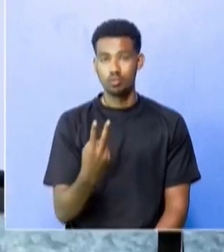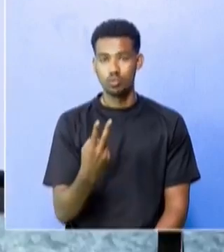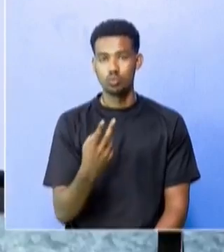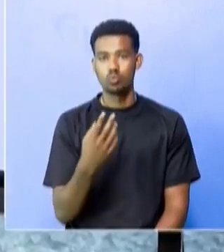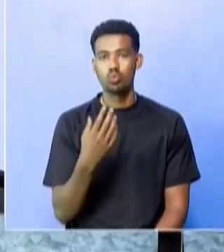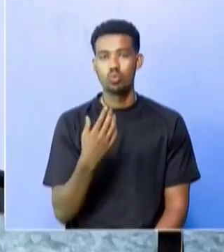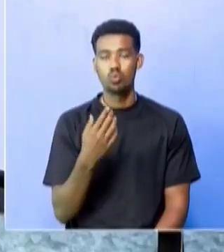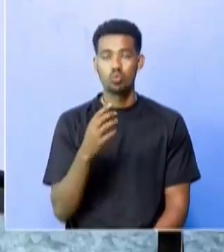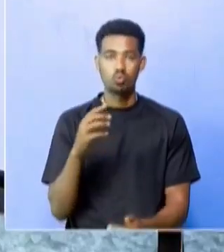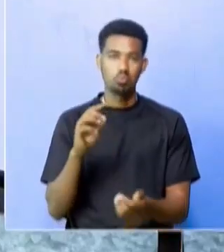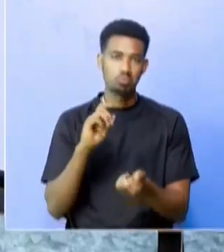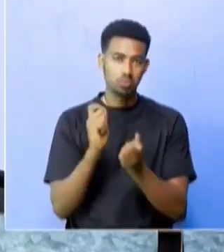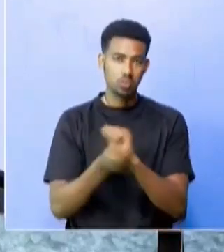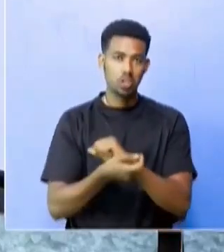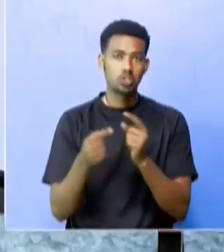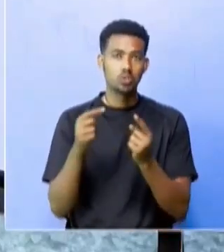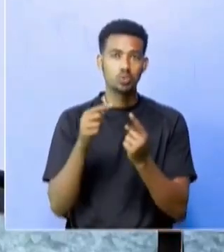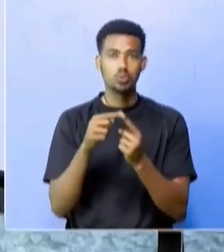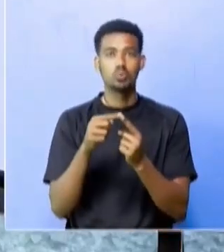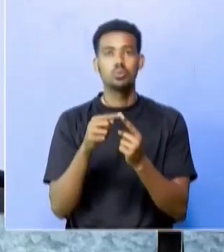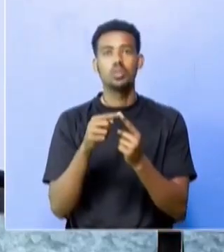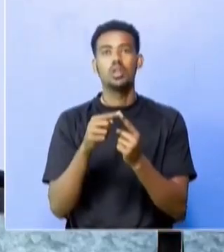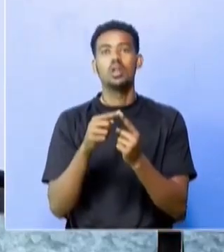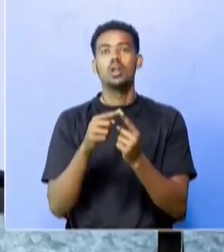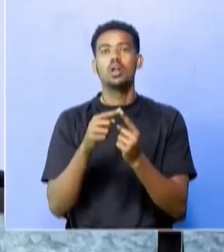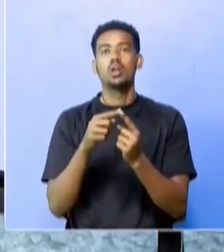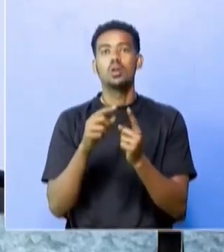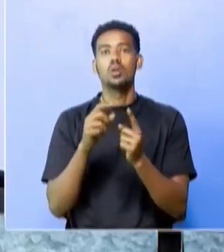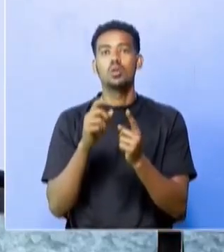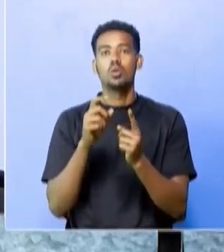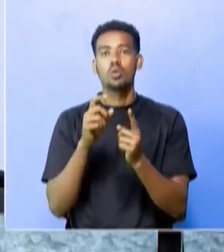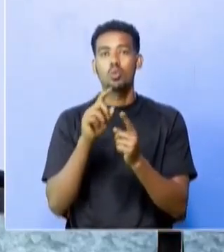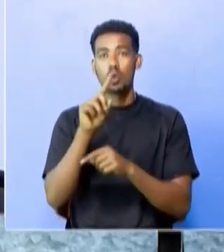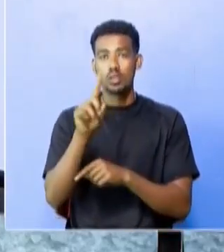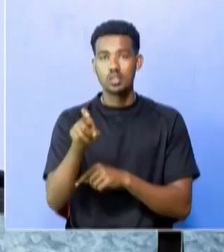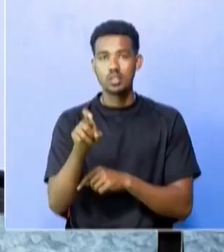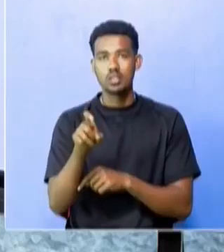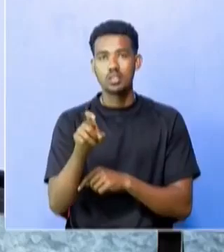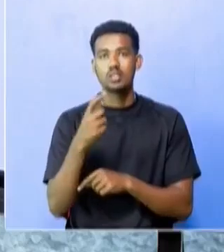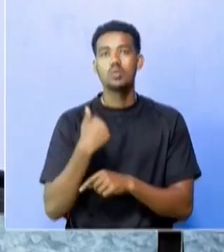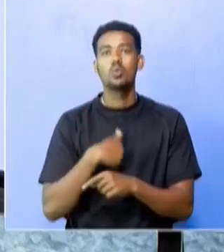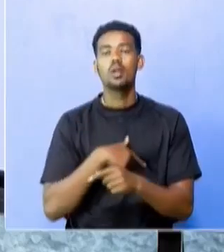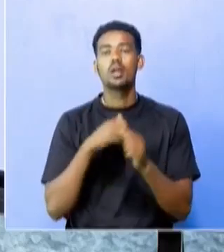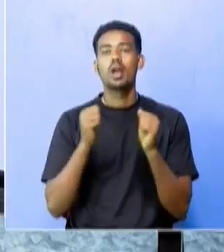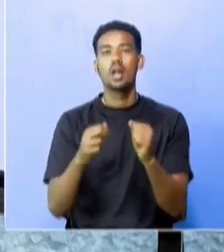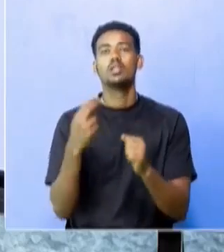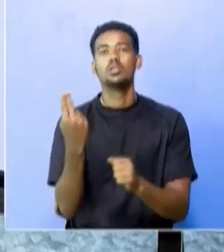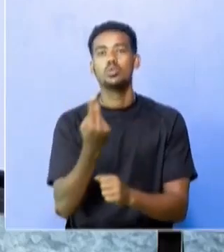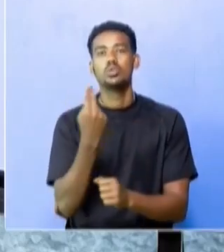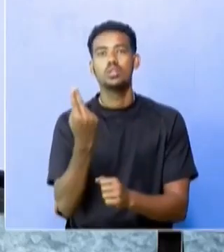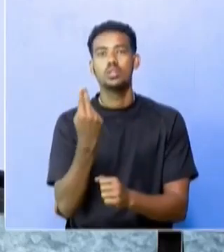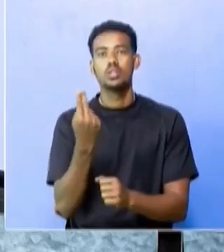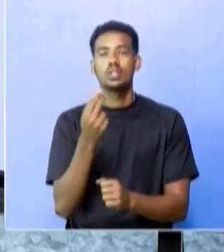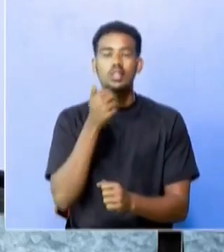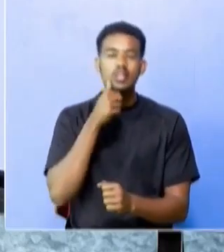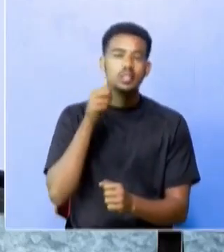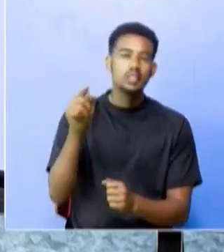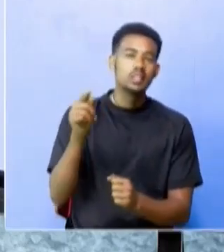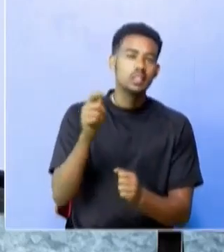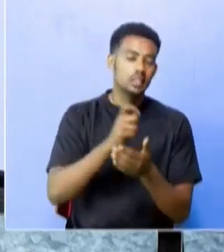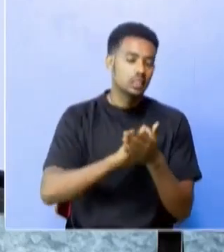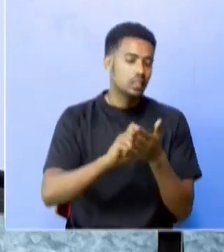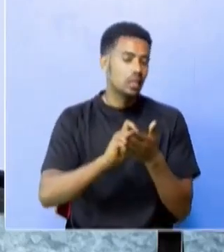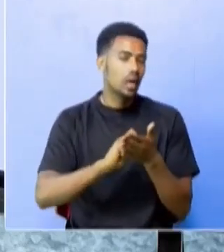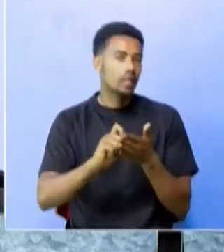To make question, we can use is, and are. For example, she is writing a